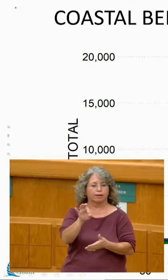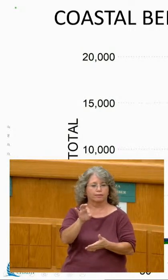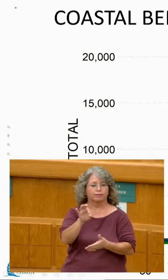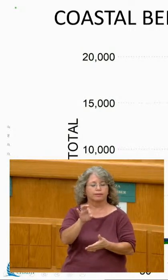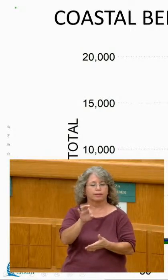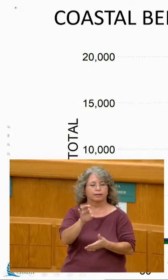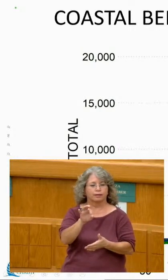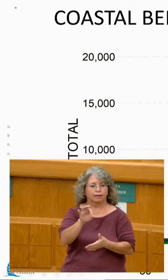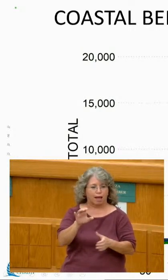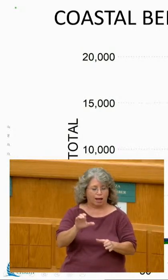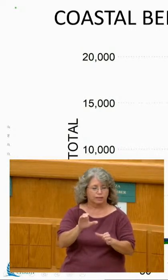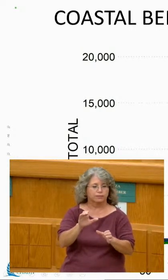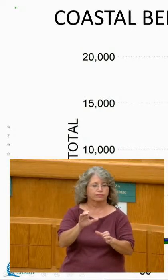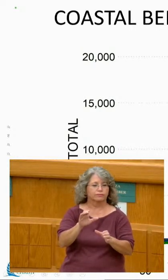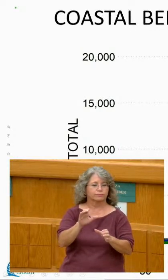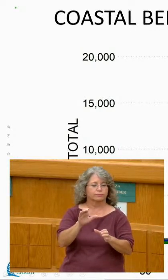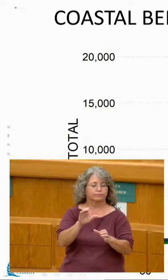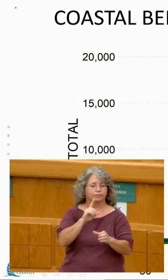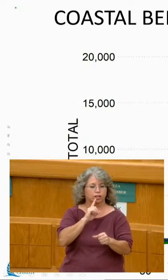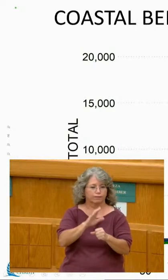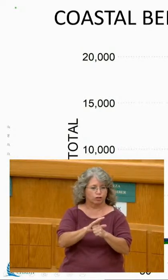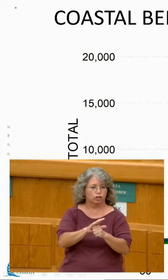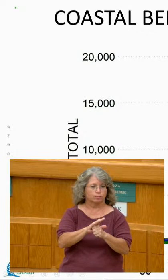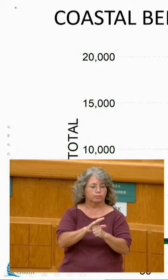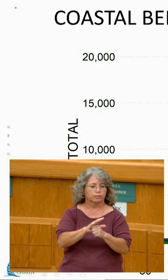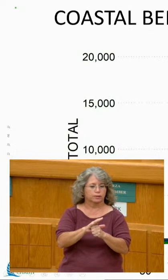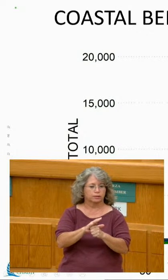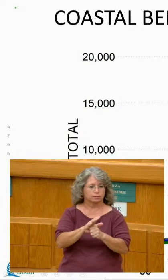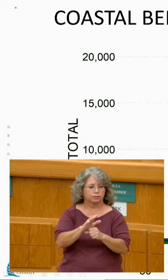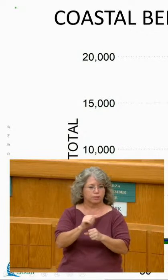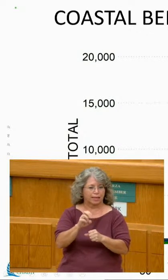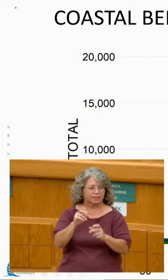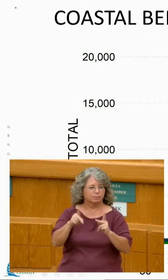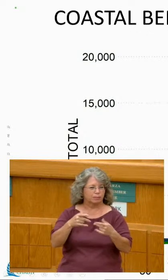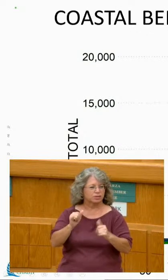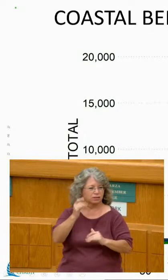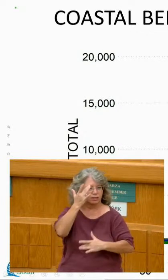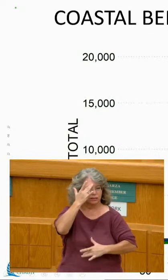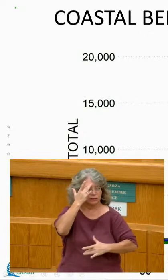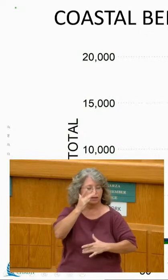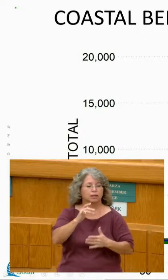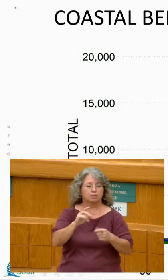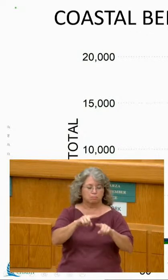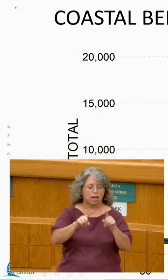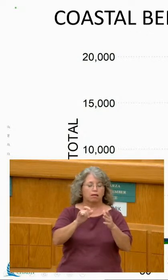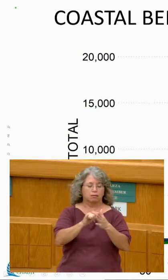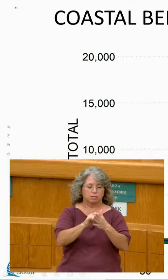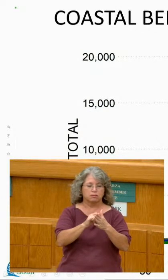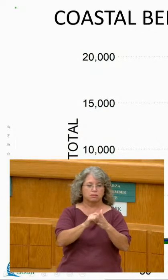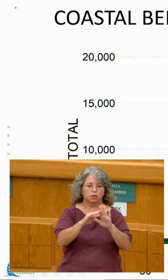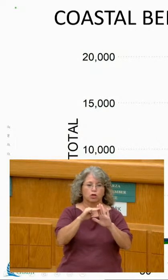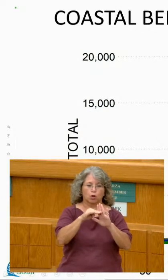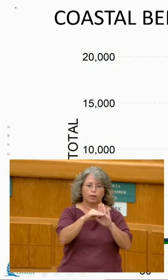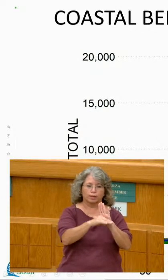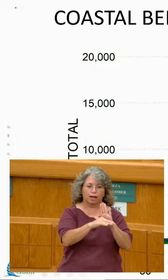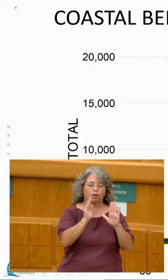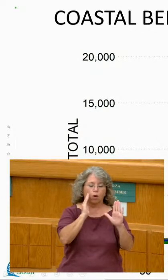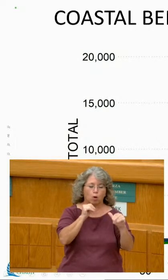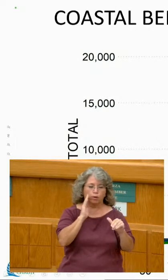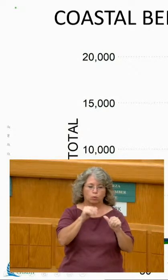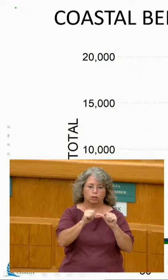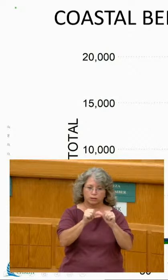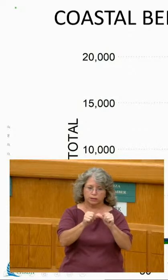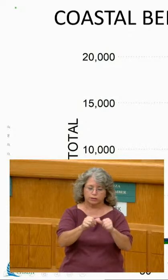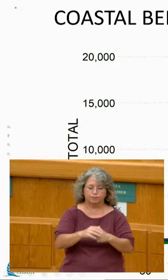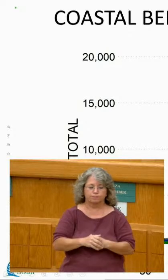not just probable. And this trend is going in the right direction, going down, so we hope that that will continue. And so